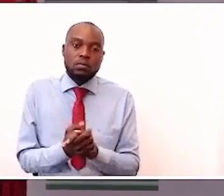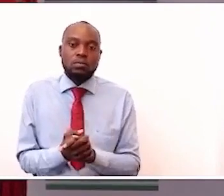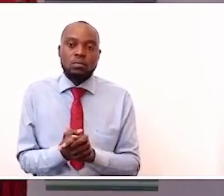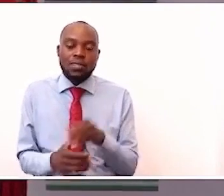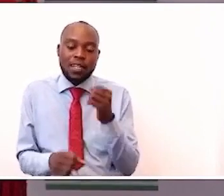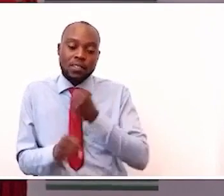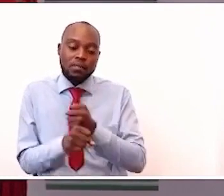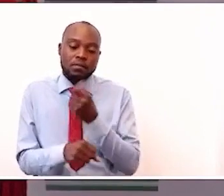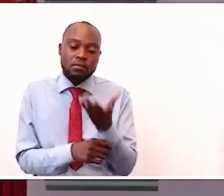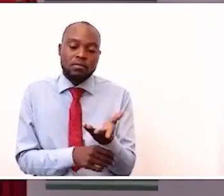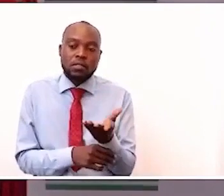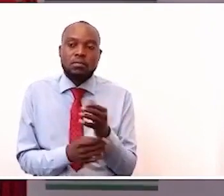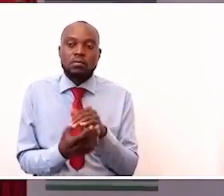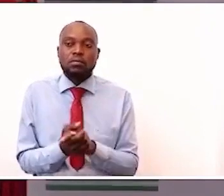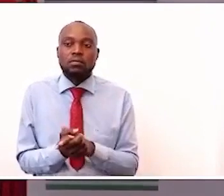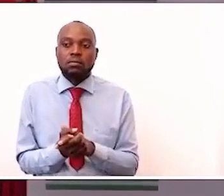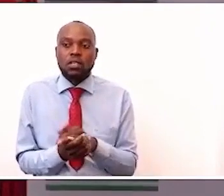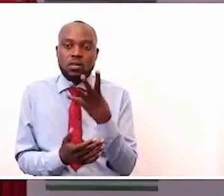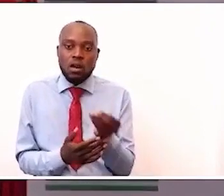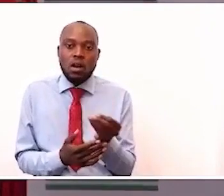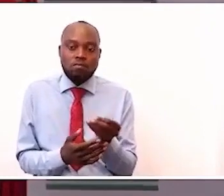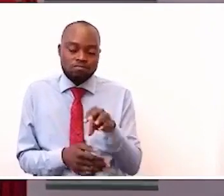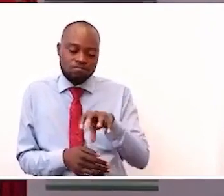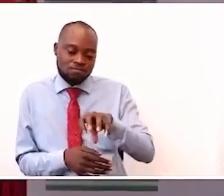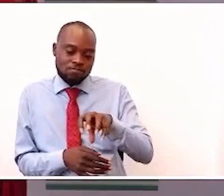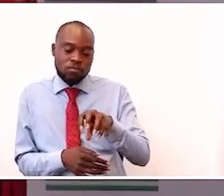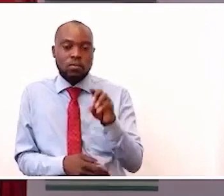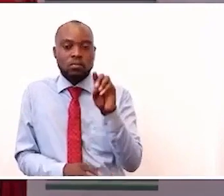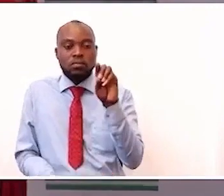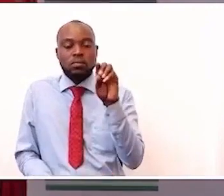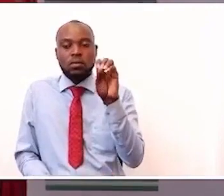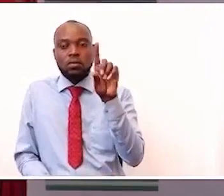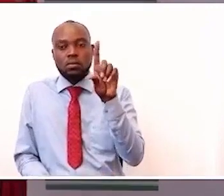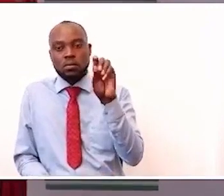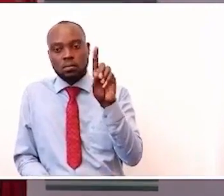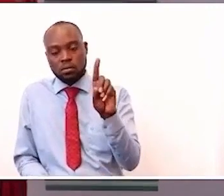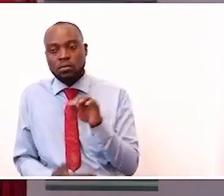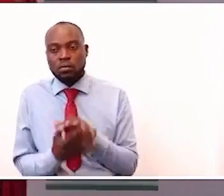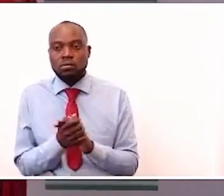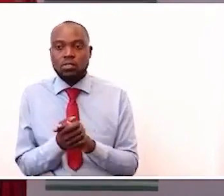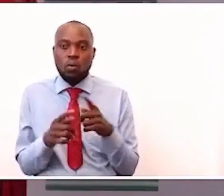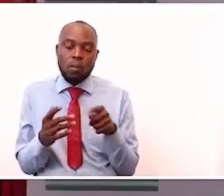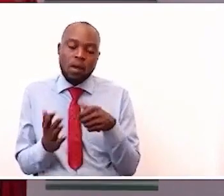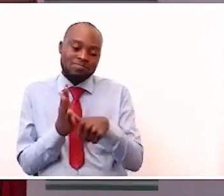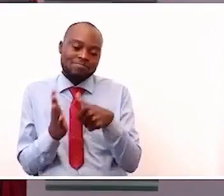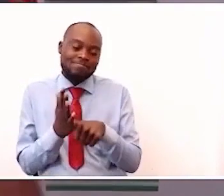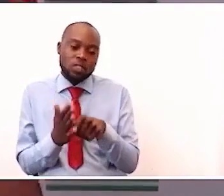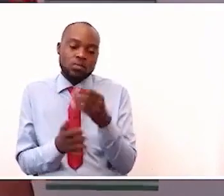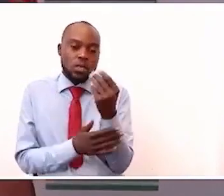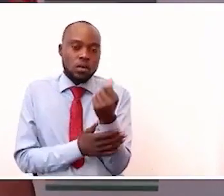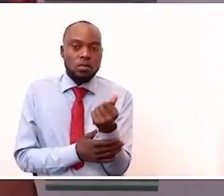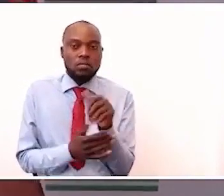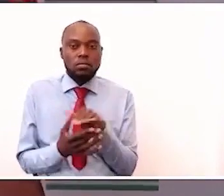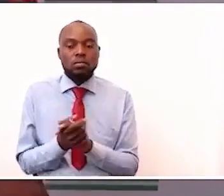activity, economic activity, you have gold, and you have the credit to the economy. Somebody alluded to